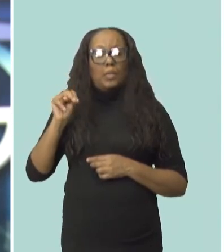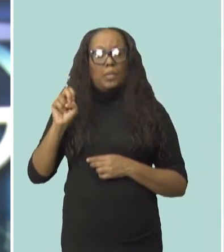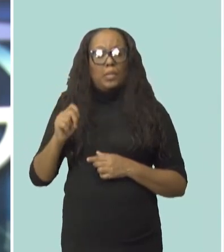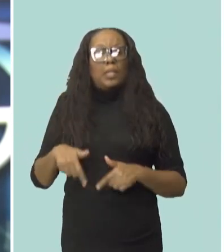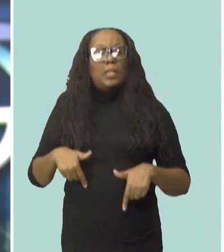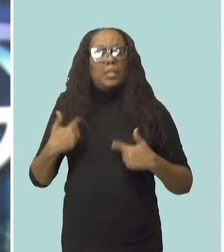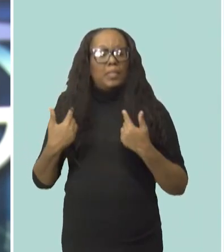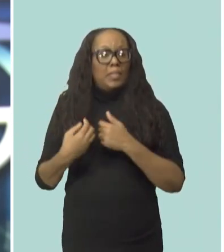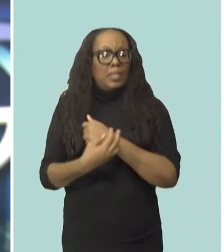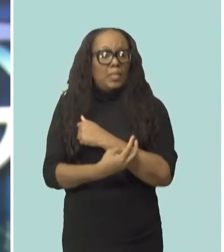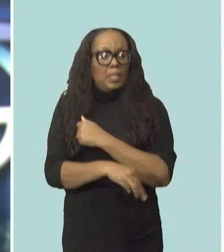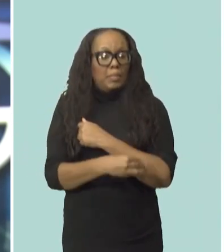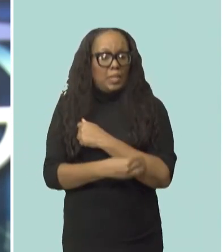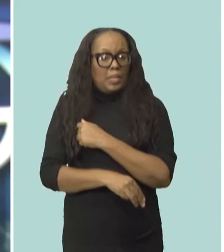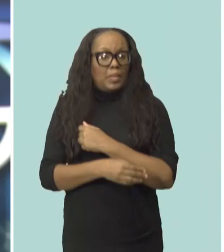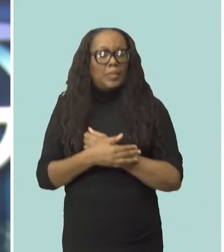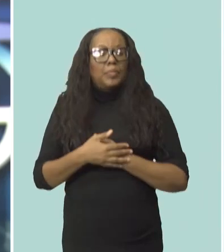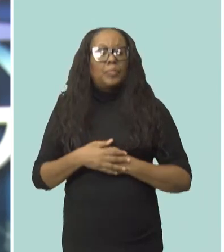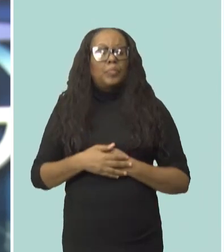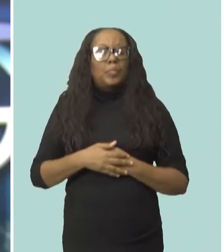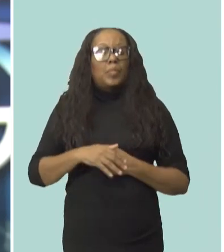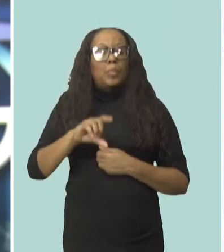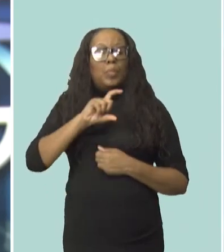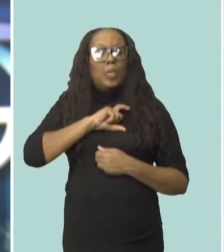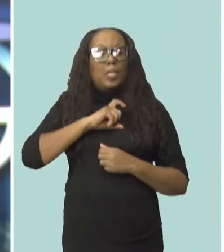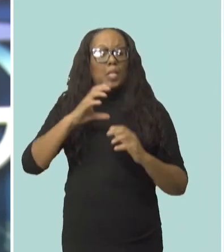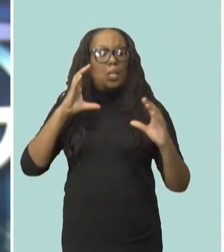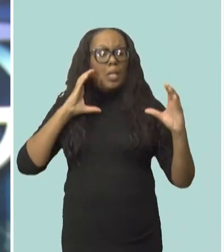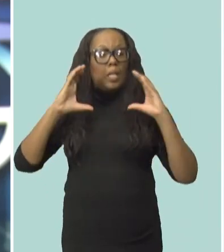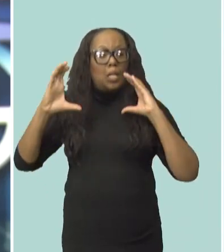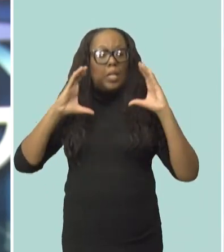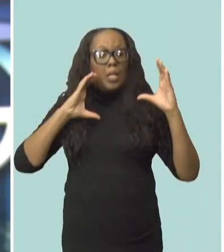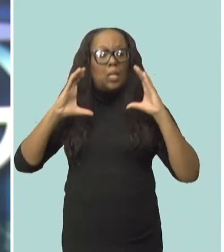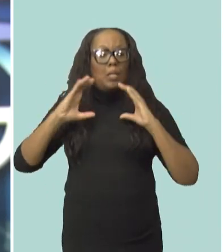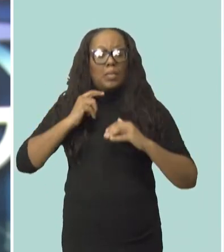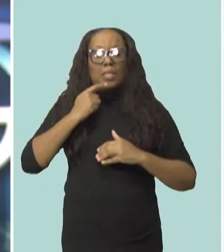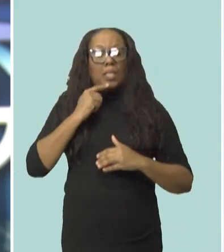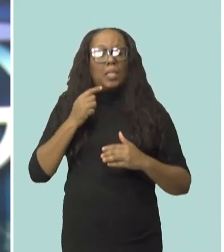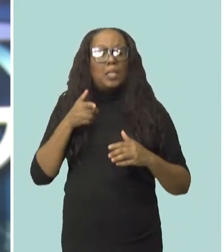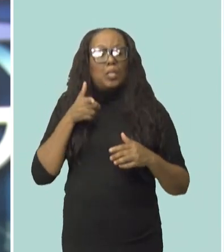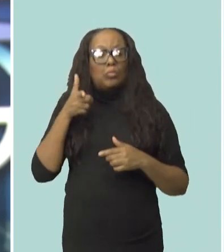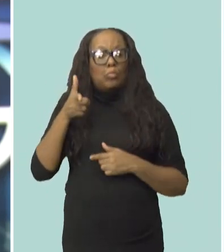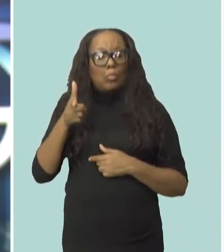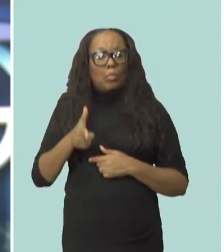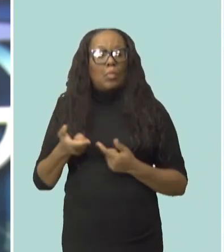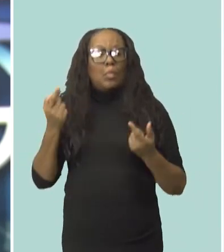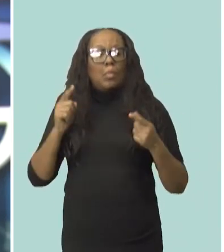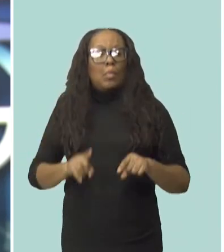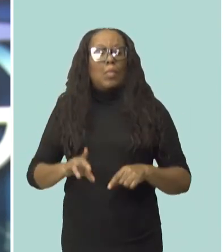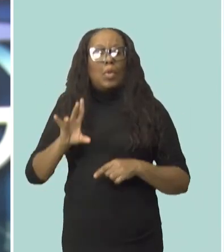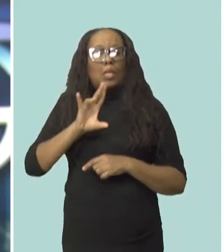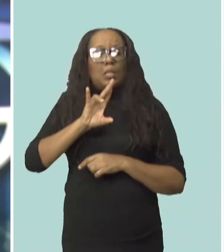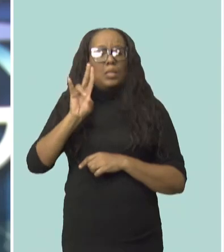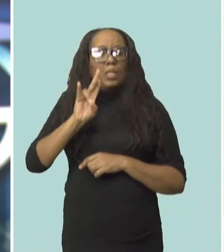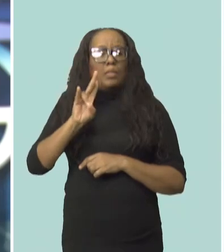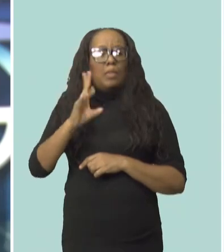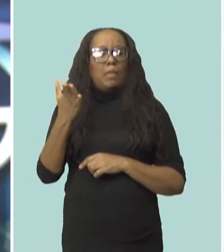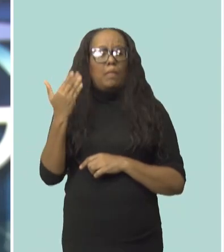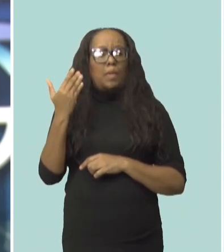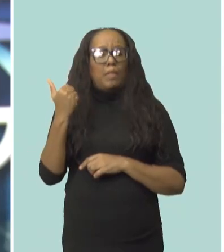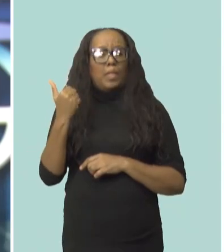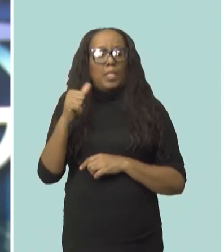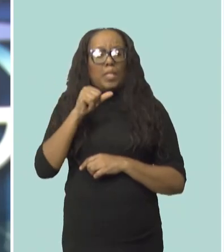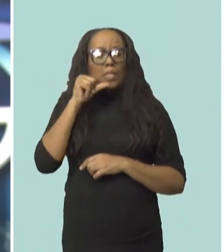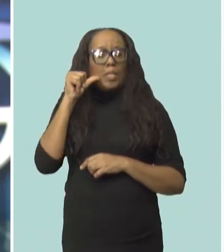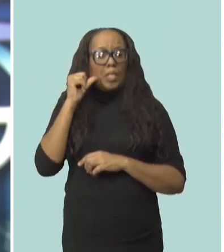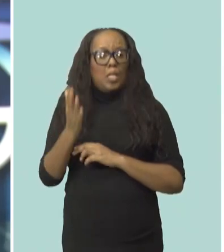St. Michael. According to a statement issued by Police Communications and Public Affairs Officer Acting Inspector Ryan Brathwaite, the shooting